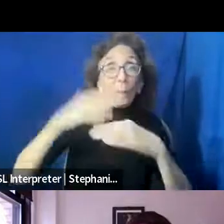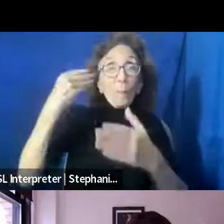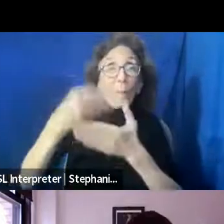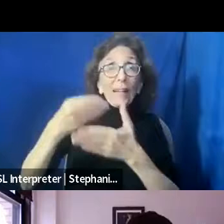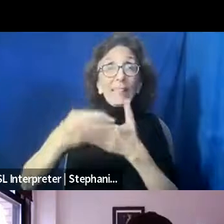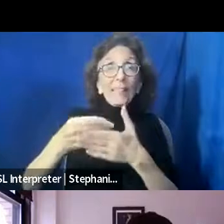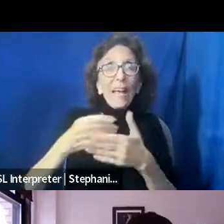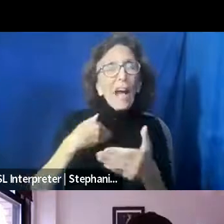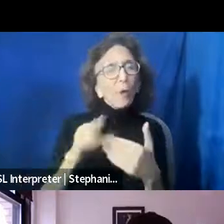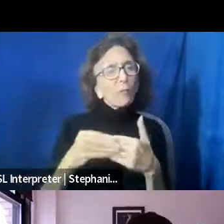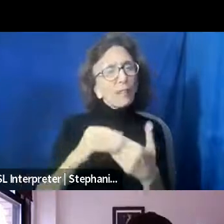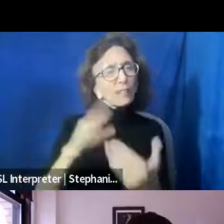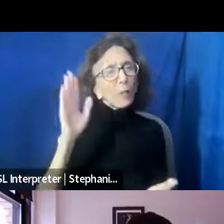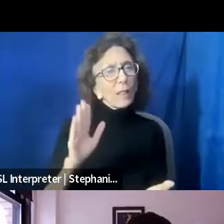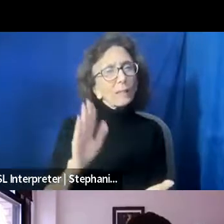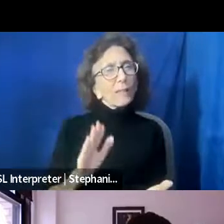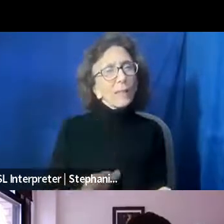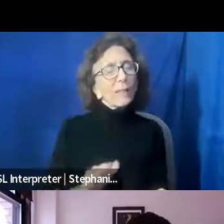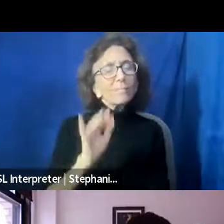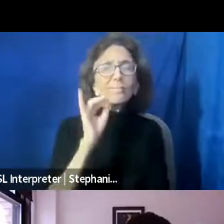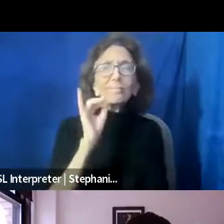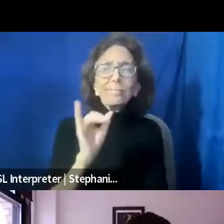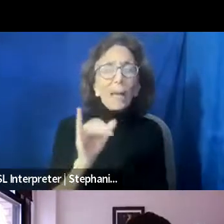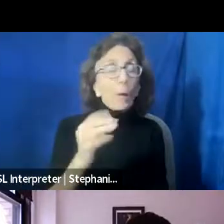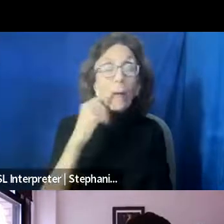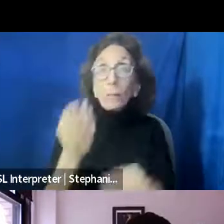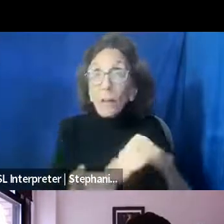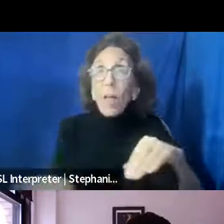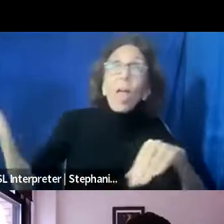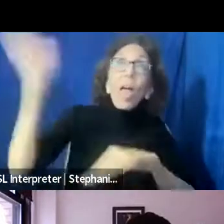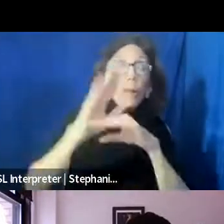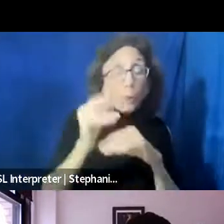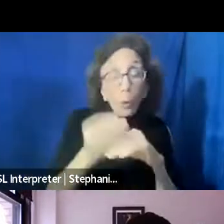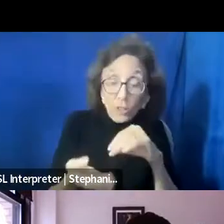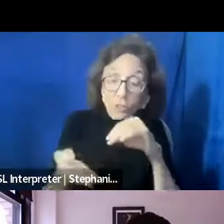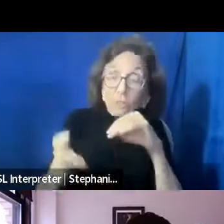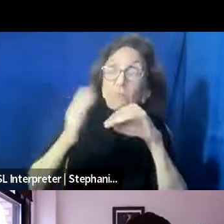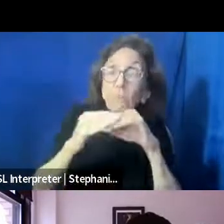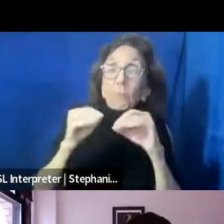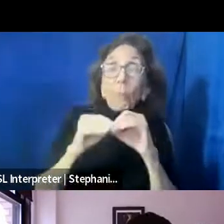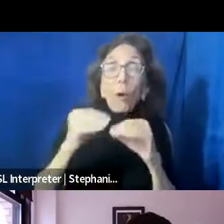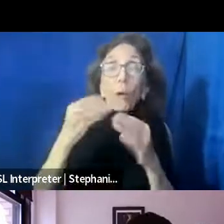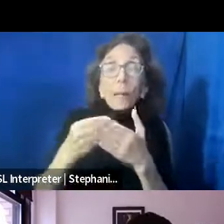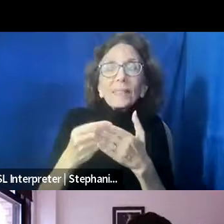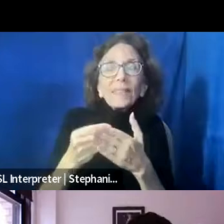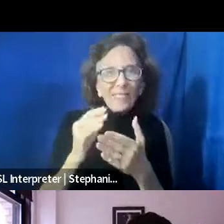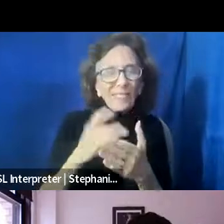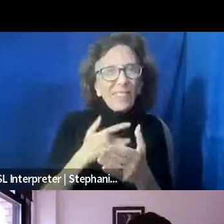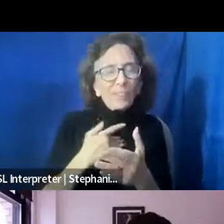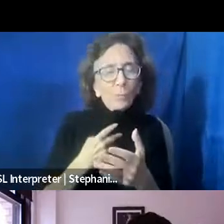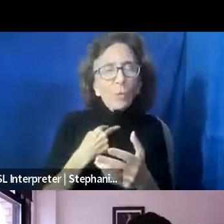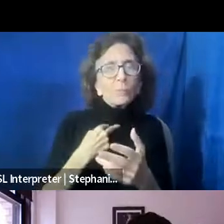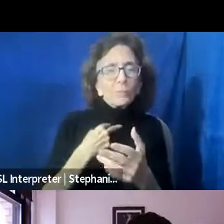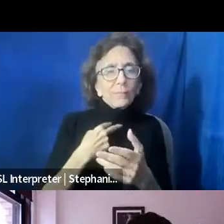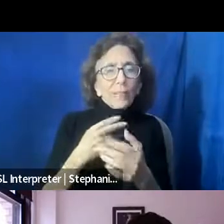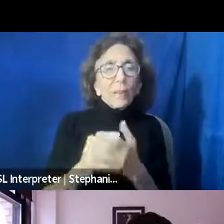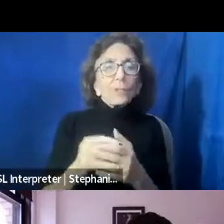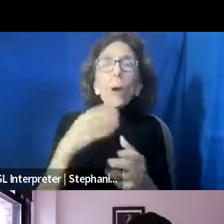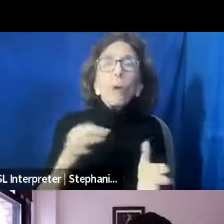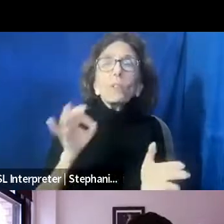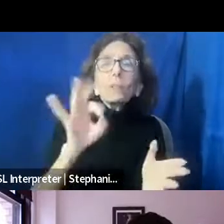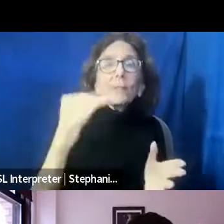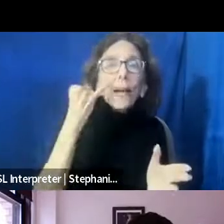more money. So I want to sort of just kind of introduce the concept of flexibility and flexible budgeting,